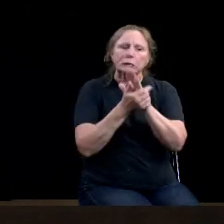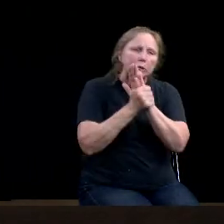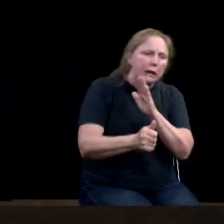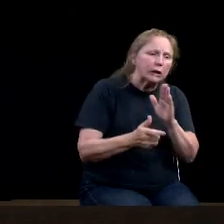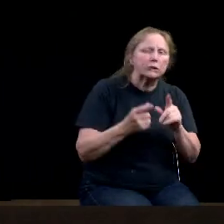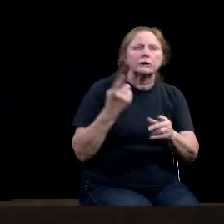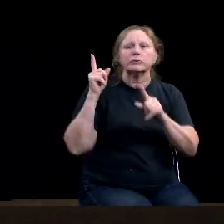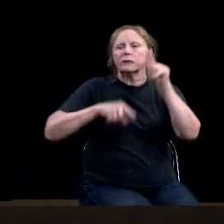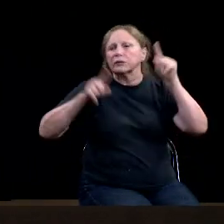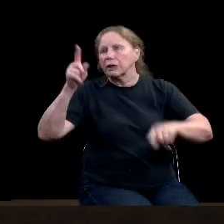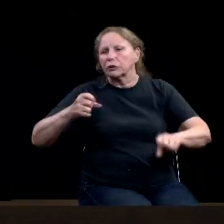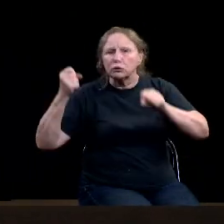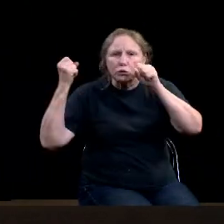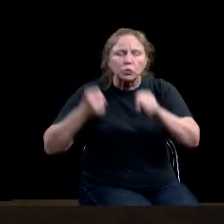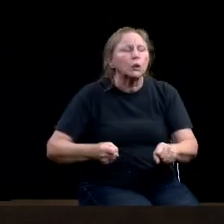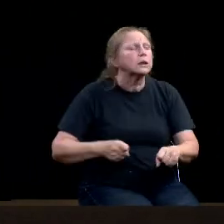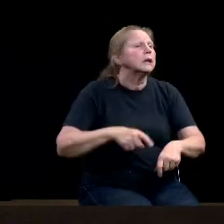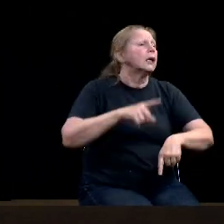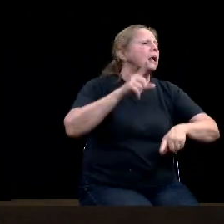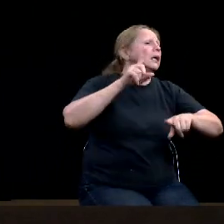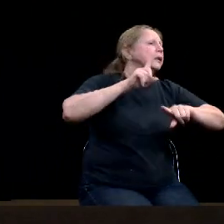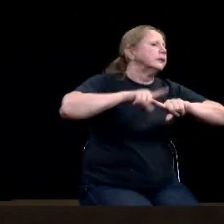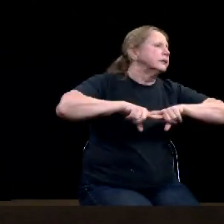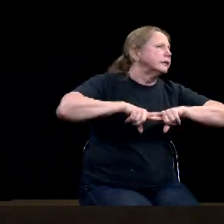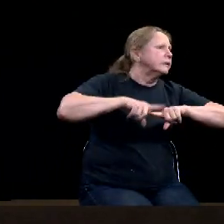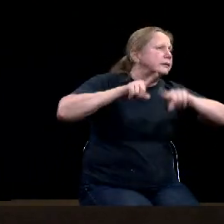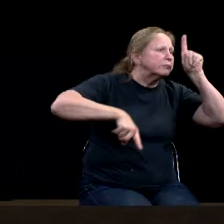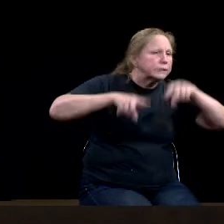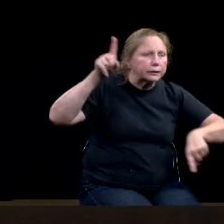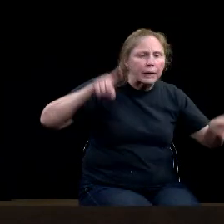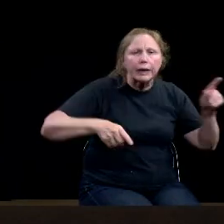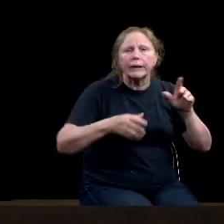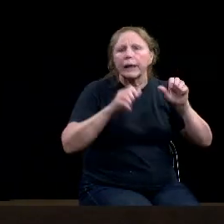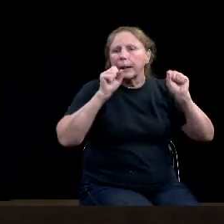sharpening process that this governing body